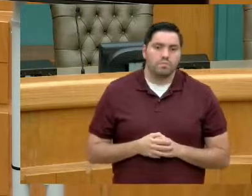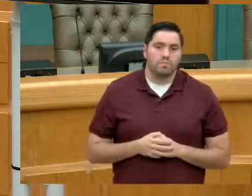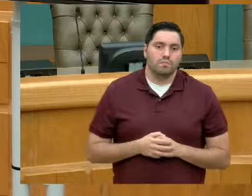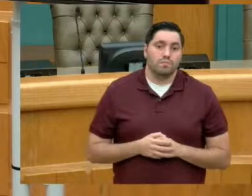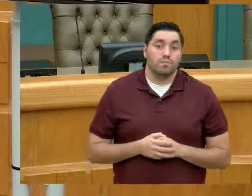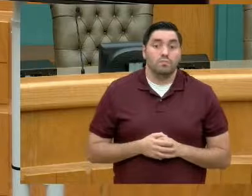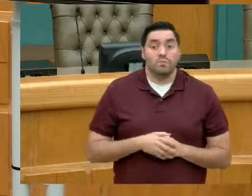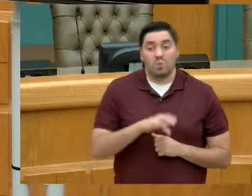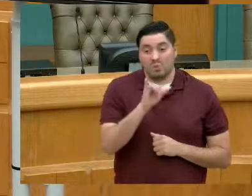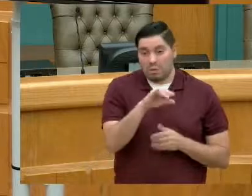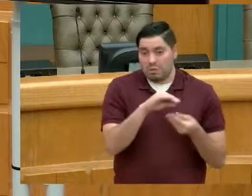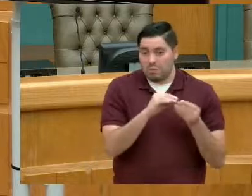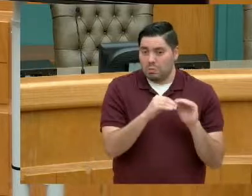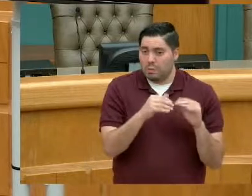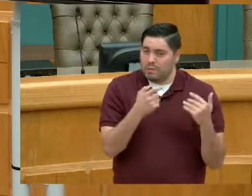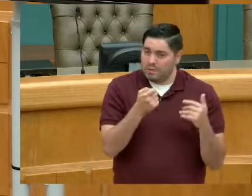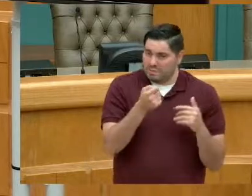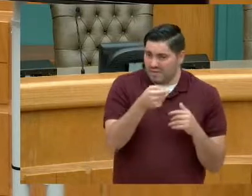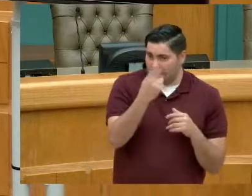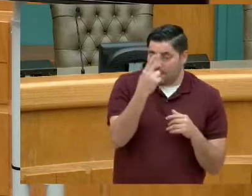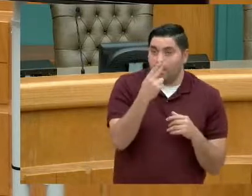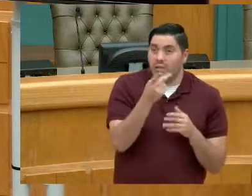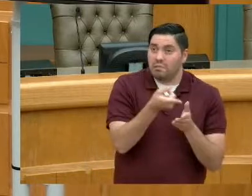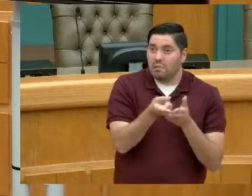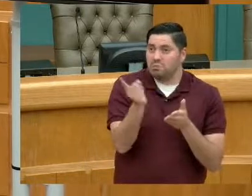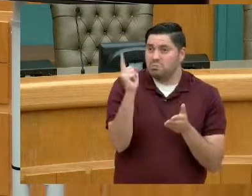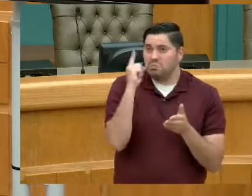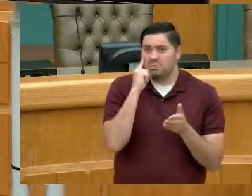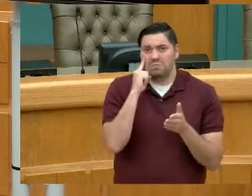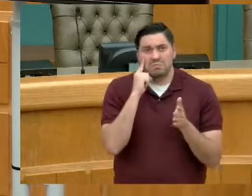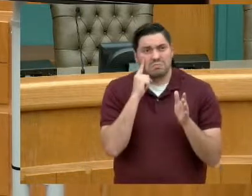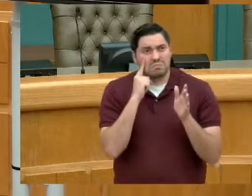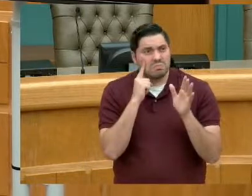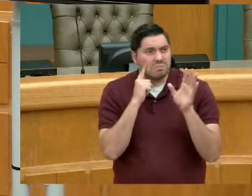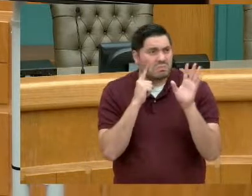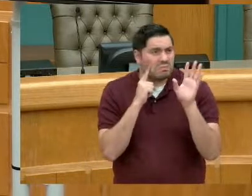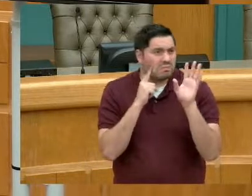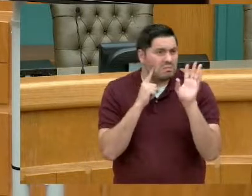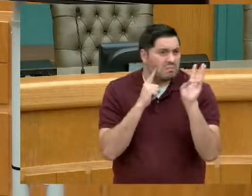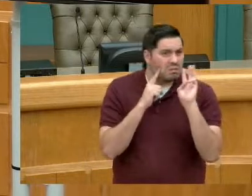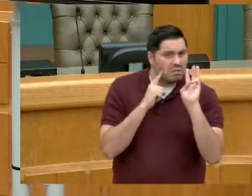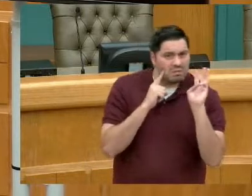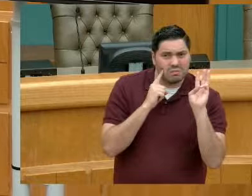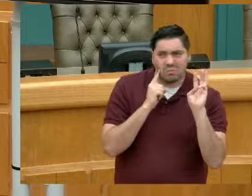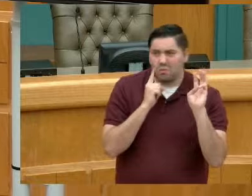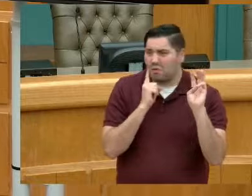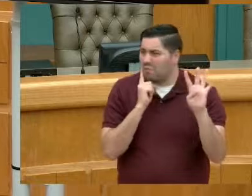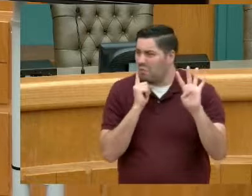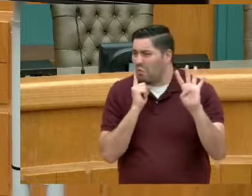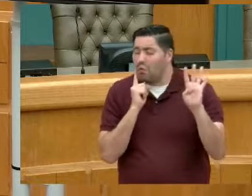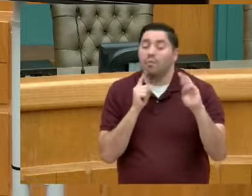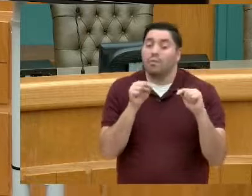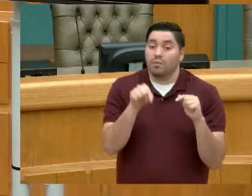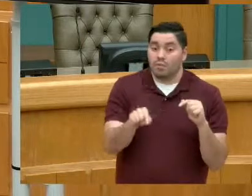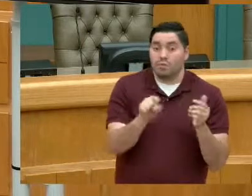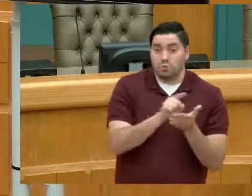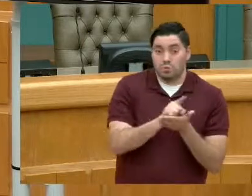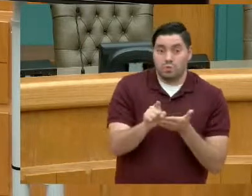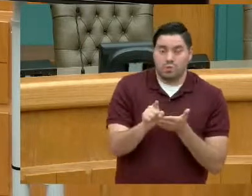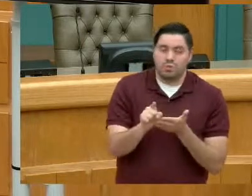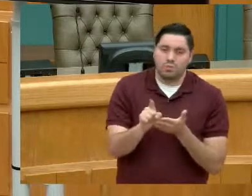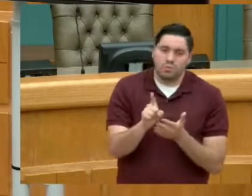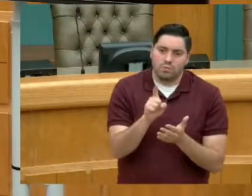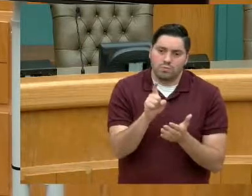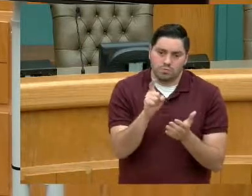Okay, so that number is a little bit high. Last week, it was in the 4, 5s, and 6s or so. But this week,